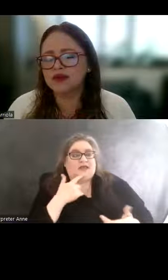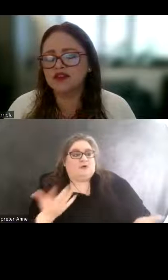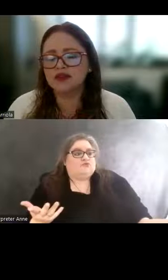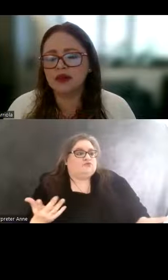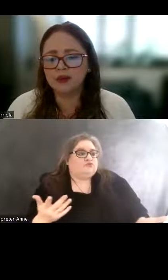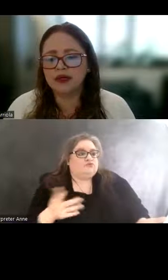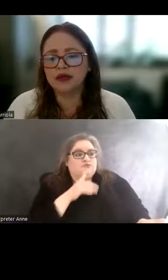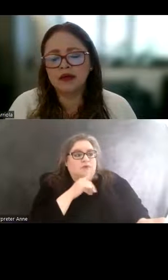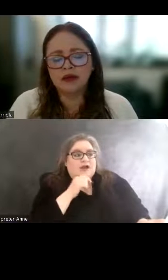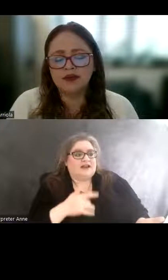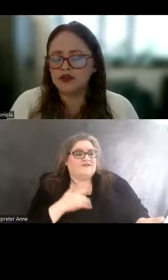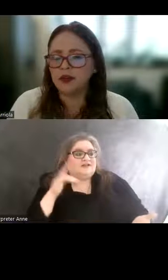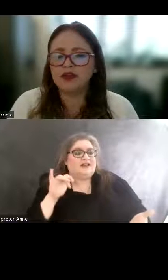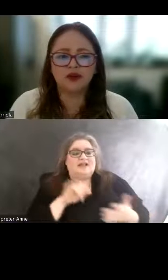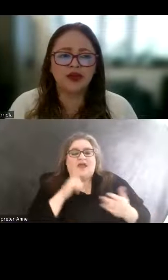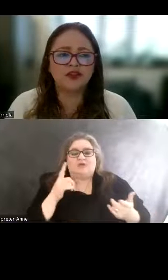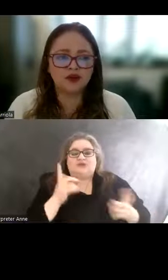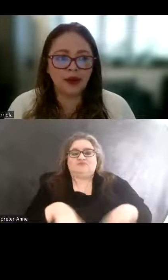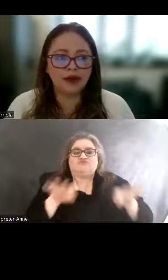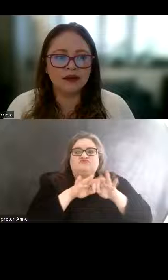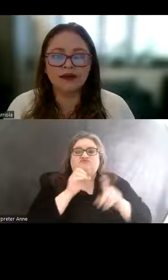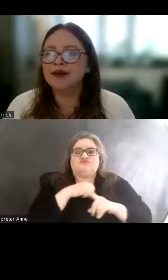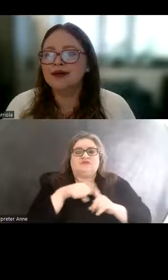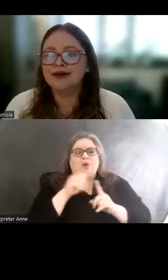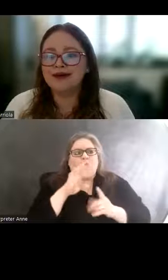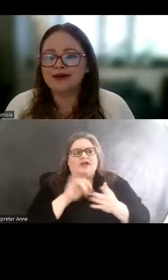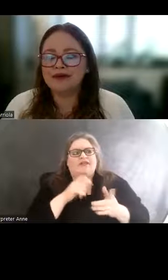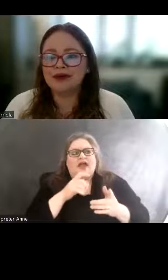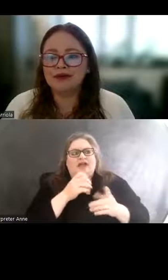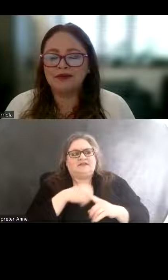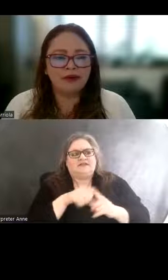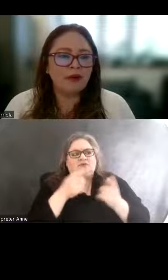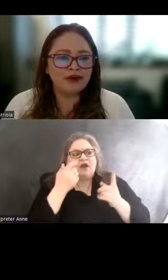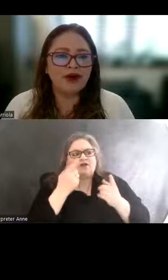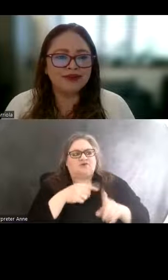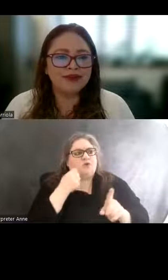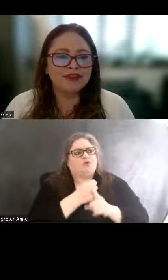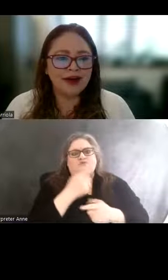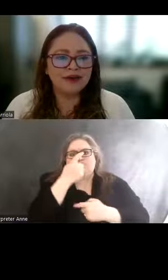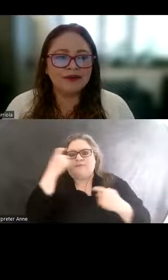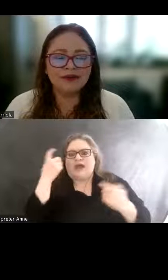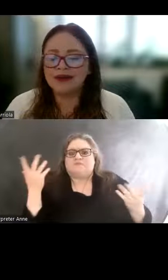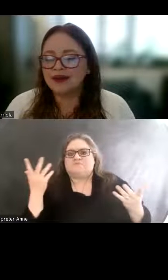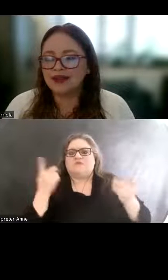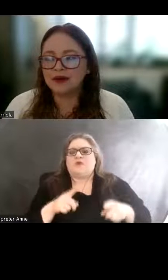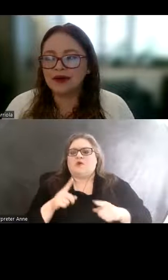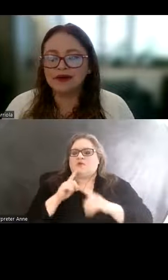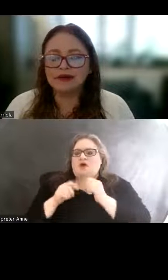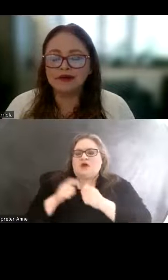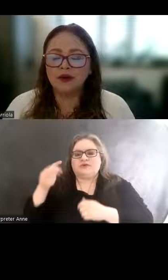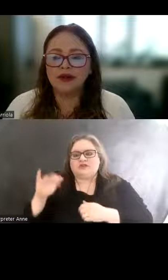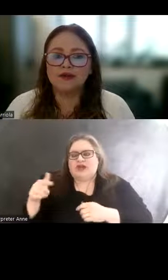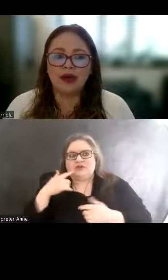that was such a big situation or that was traumatic. And when we're talking to the child, they're